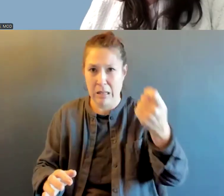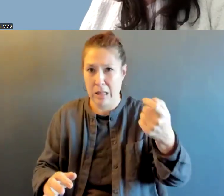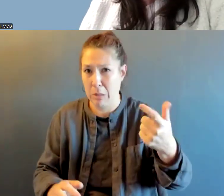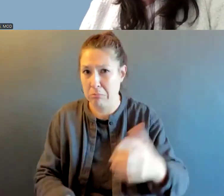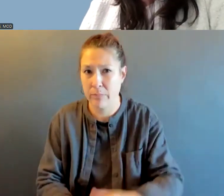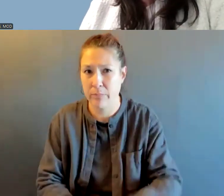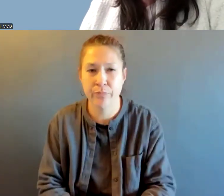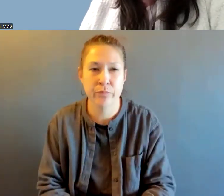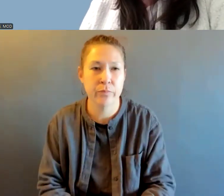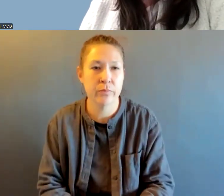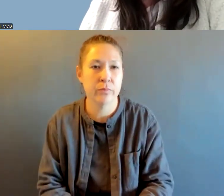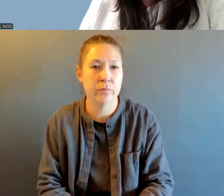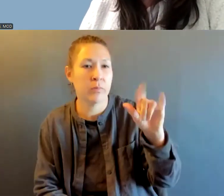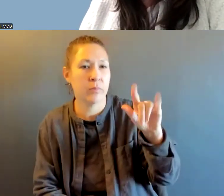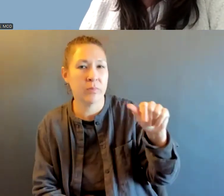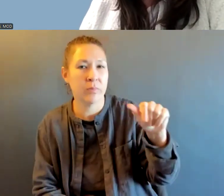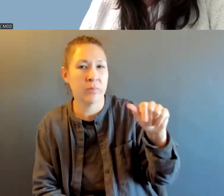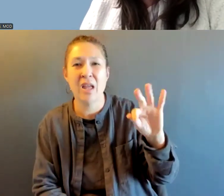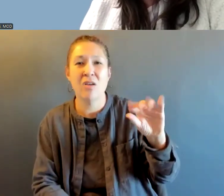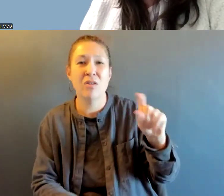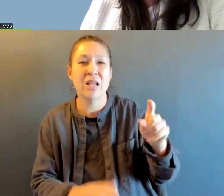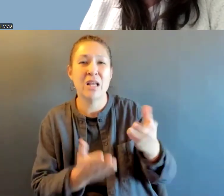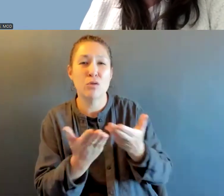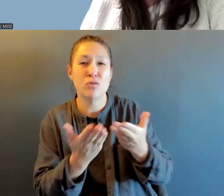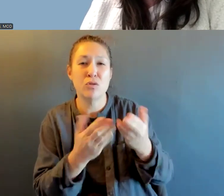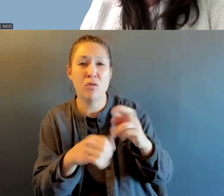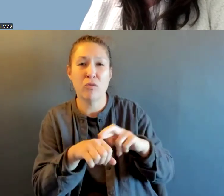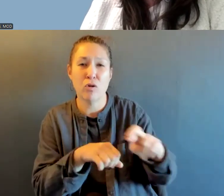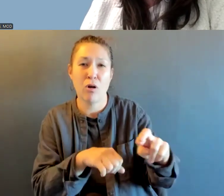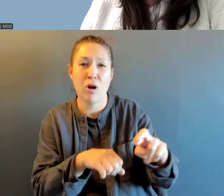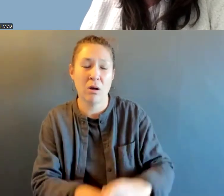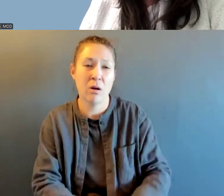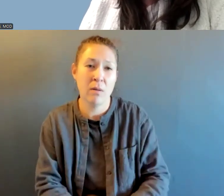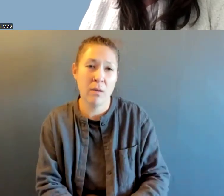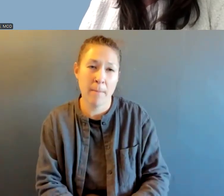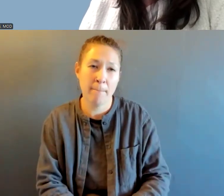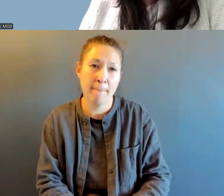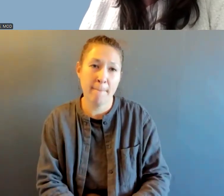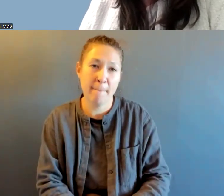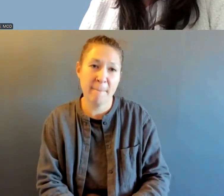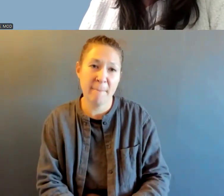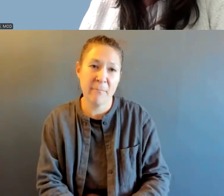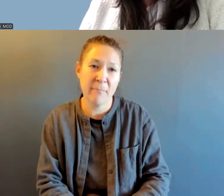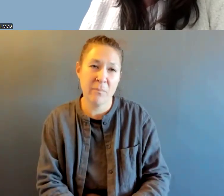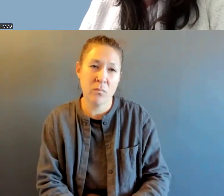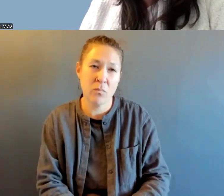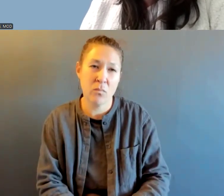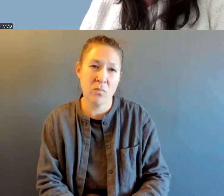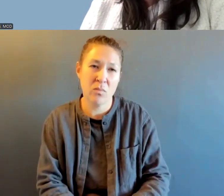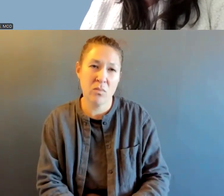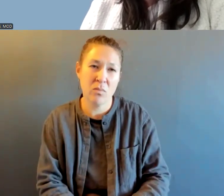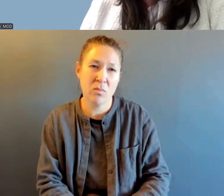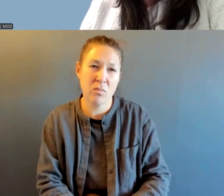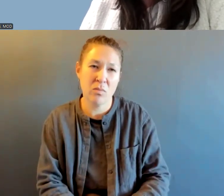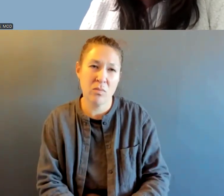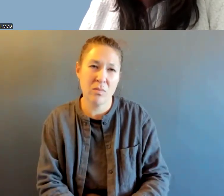I think for any kind of service referrals they're making, which I don't know if we want to talk a little bit about